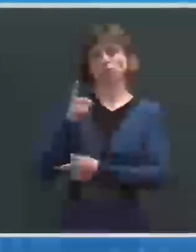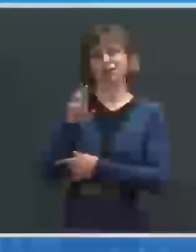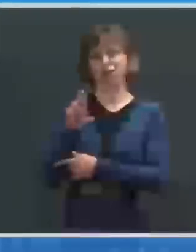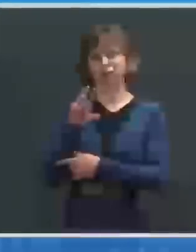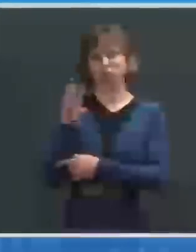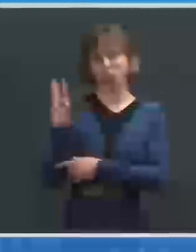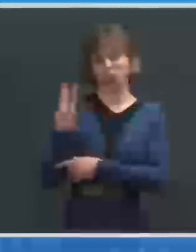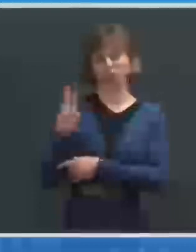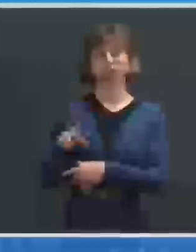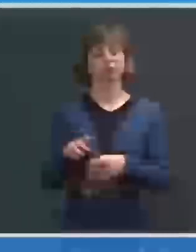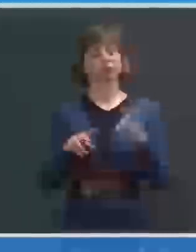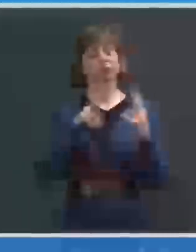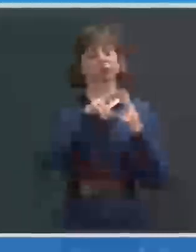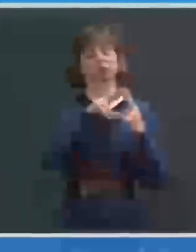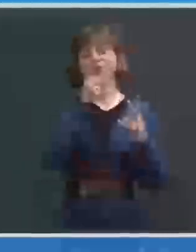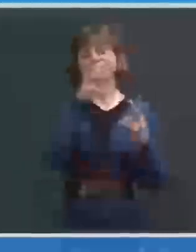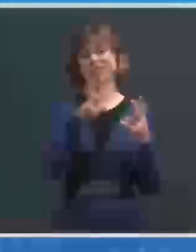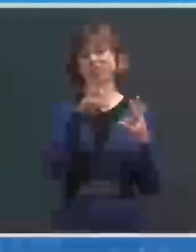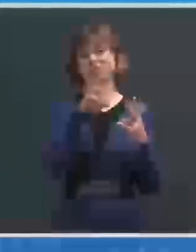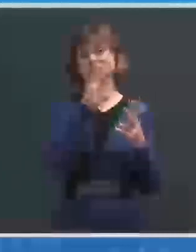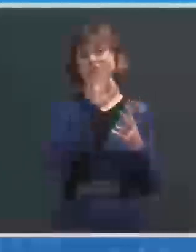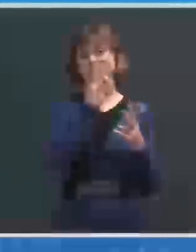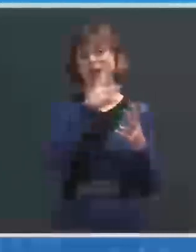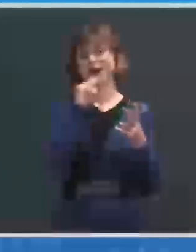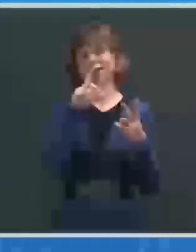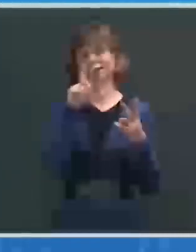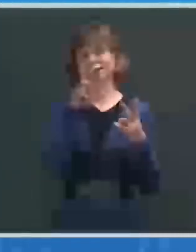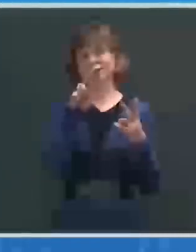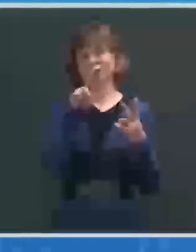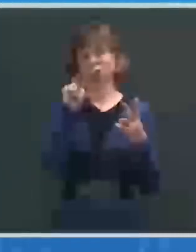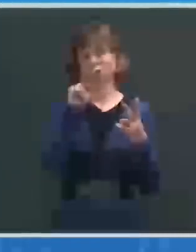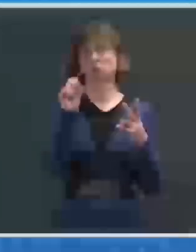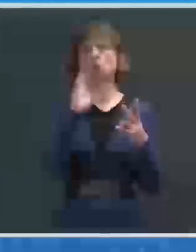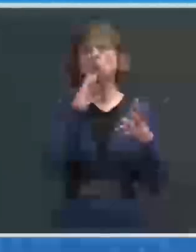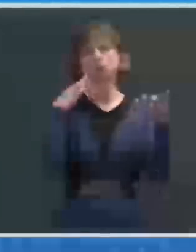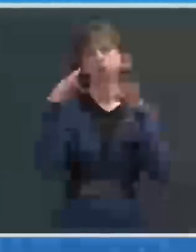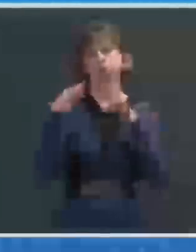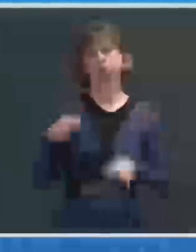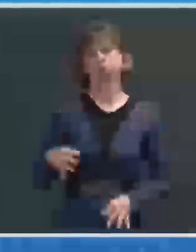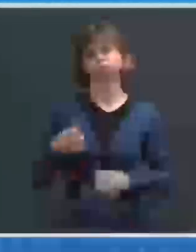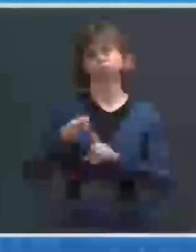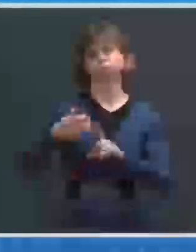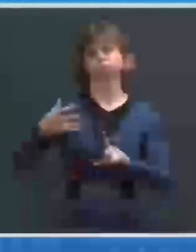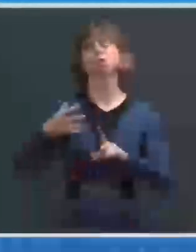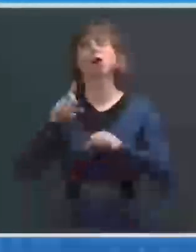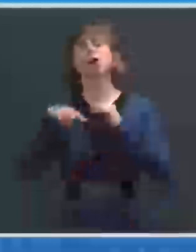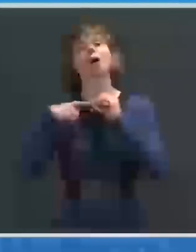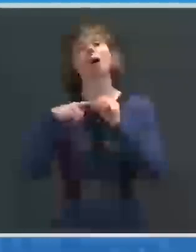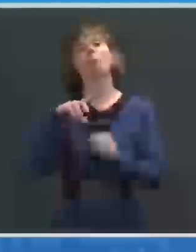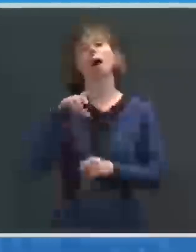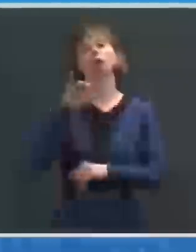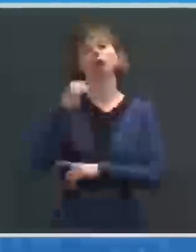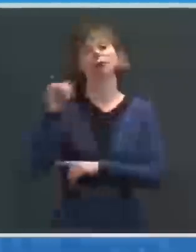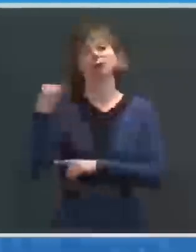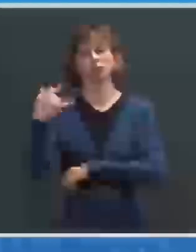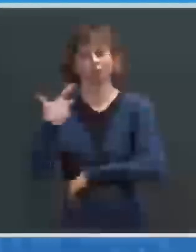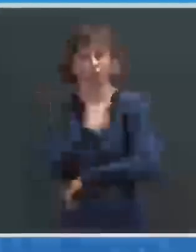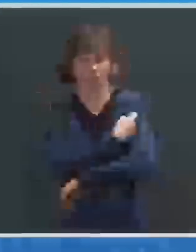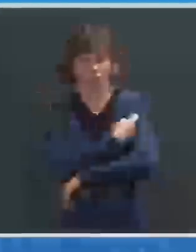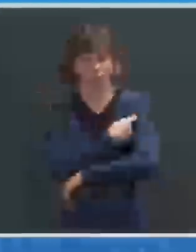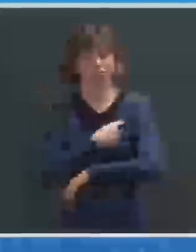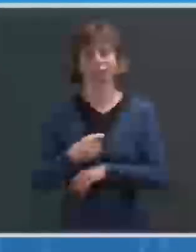Dr. Nunez-Smith will discuss the recently authorized J&J vaccine. And I'll close with an update on our planning, logistics,